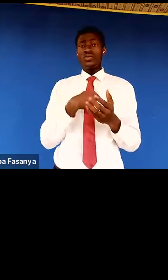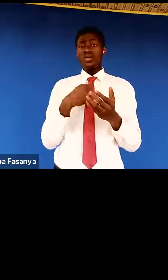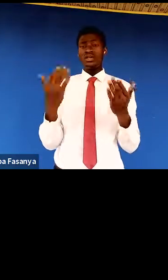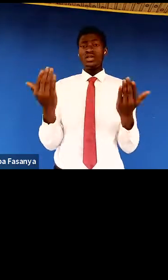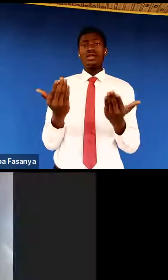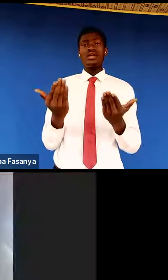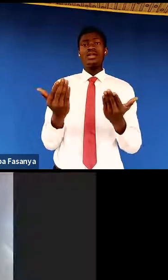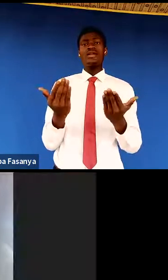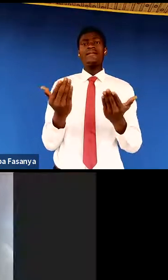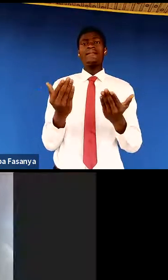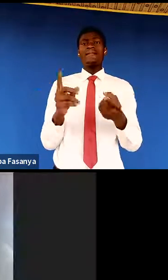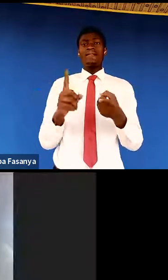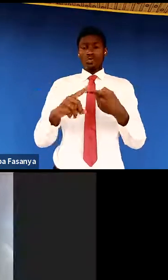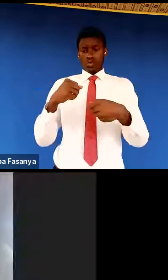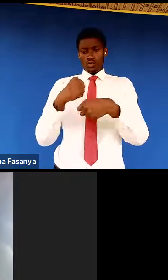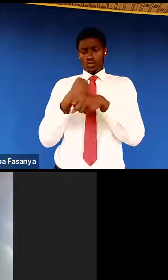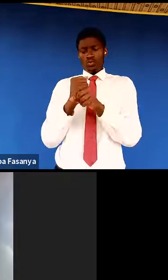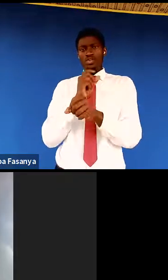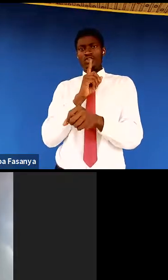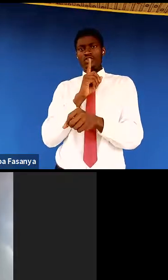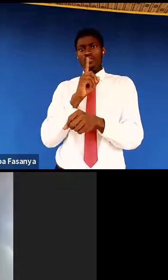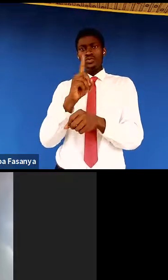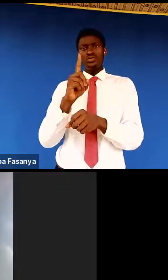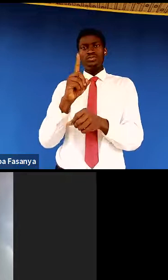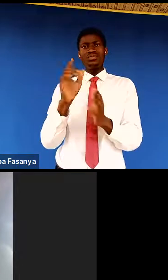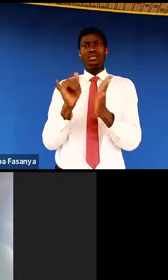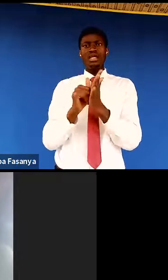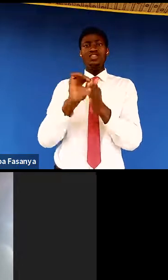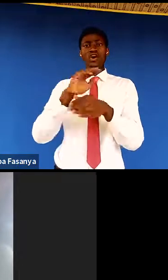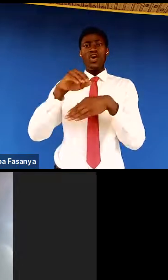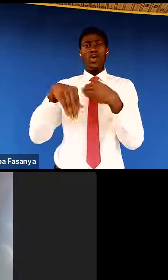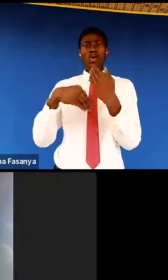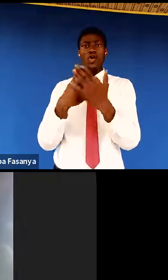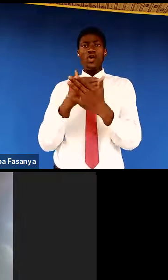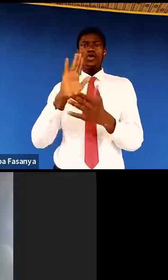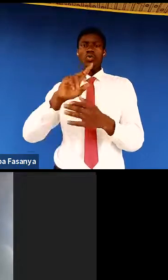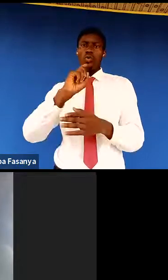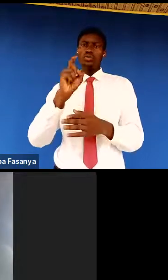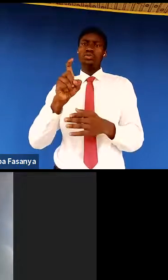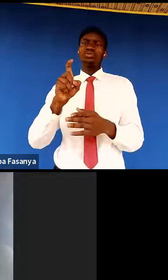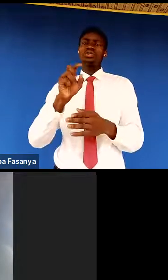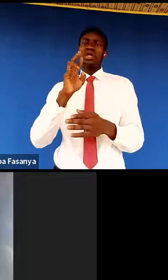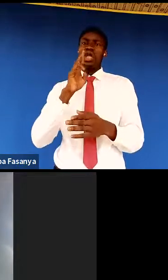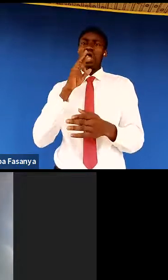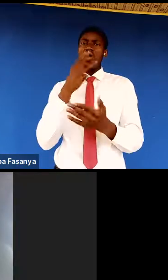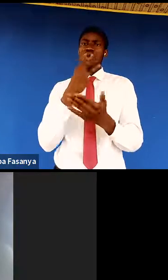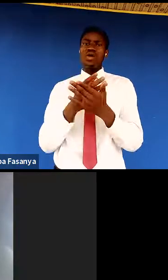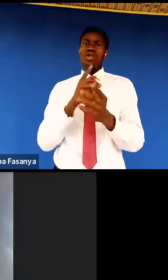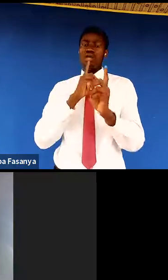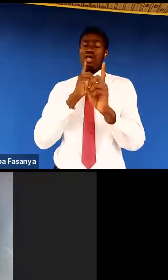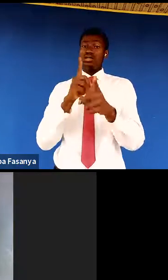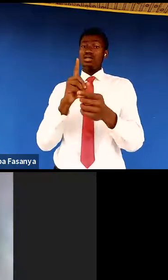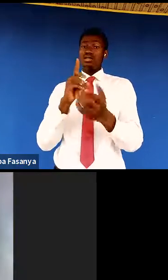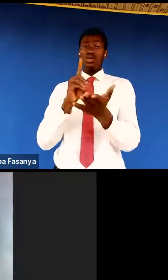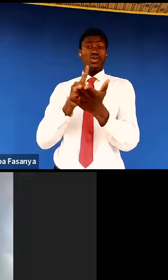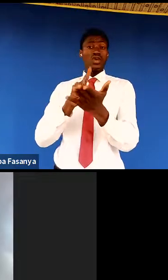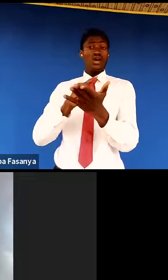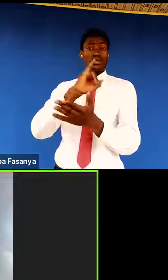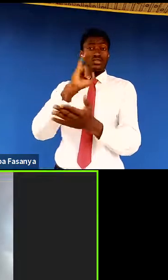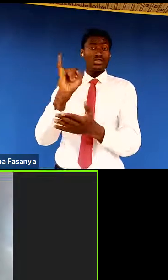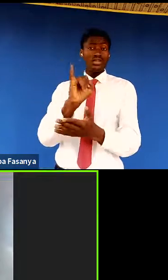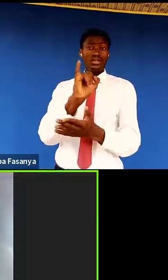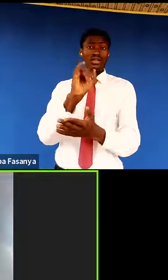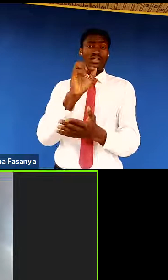make sure that all your questions are answered. Dr. J, are you ready for us? Yes,